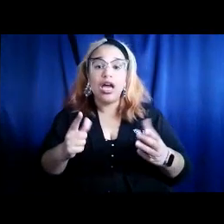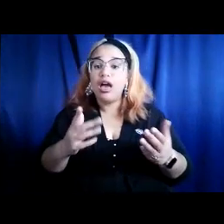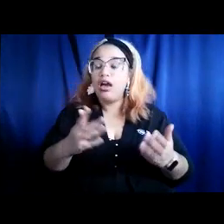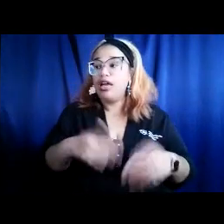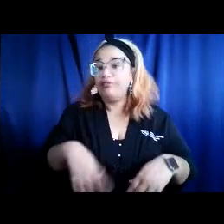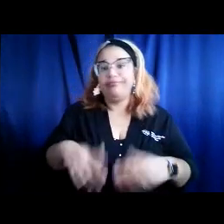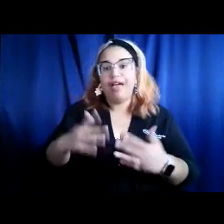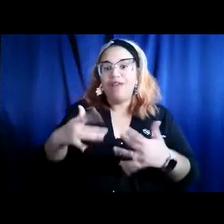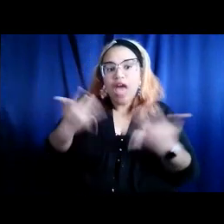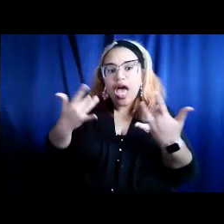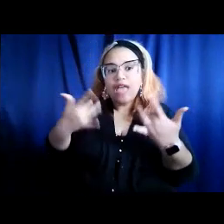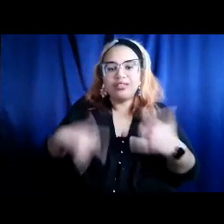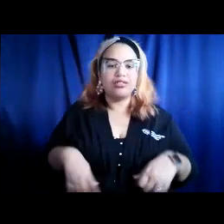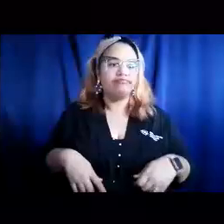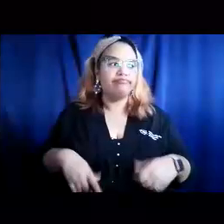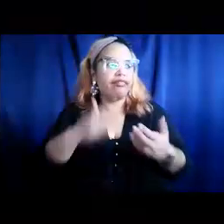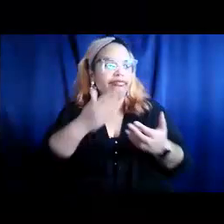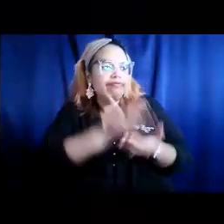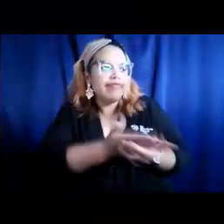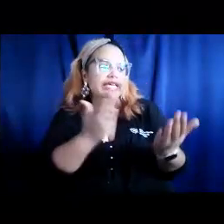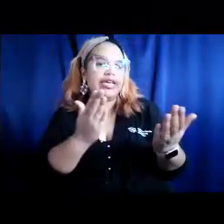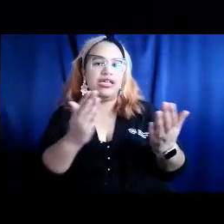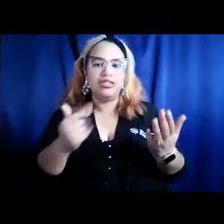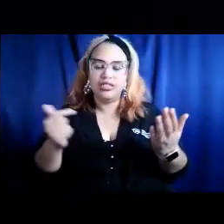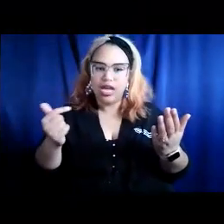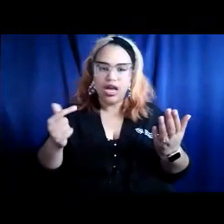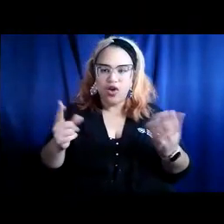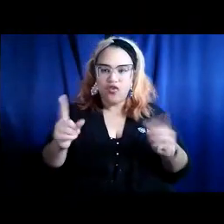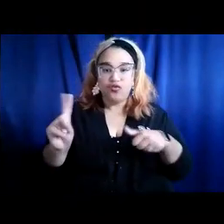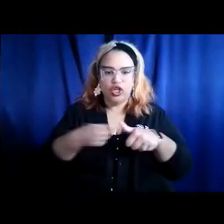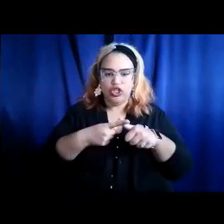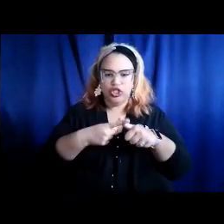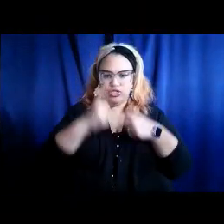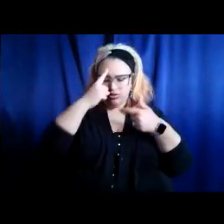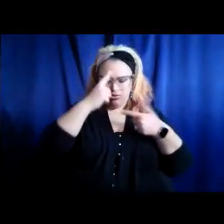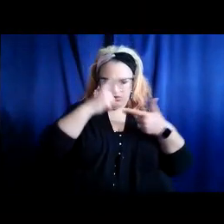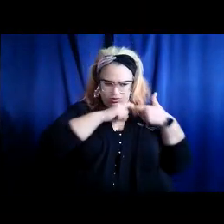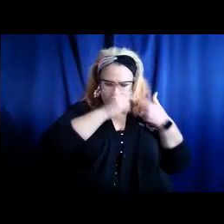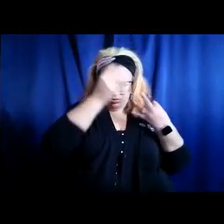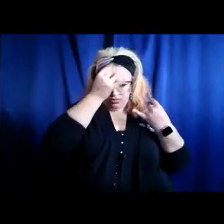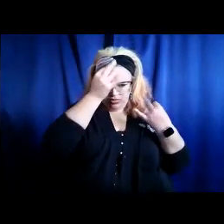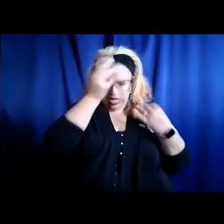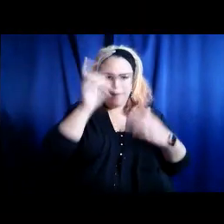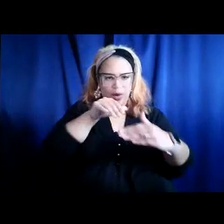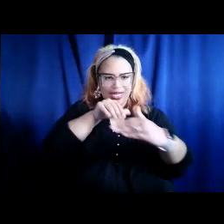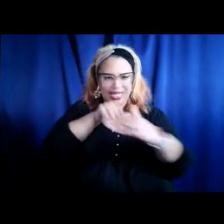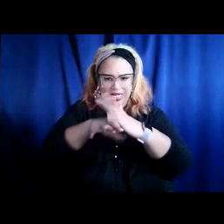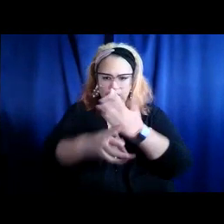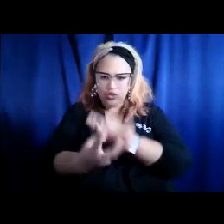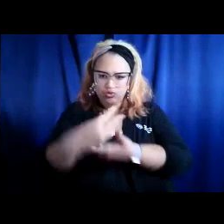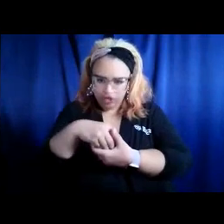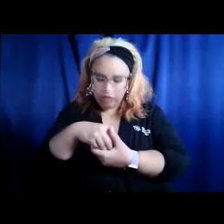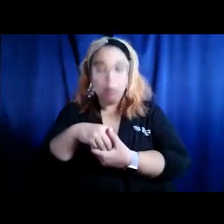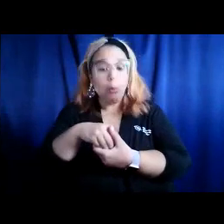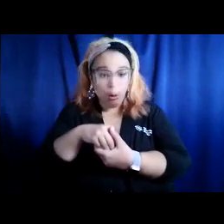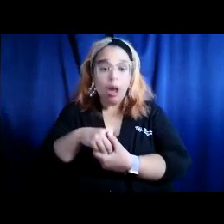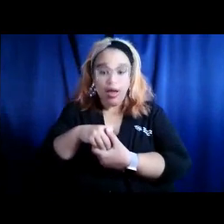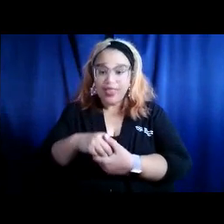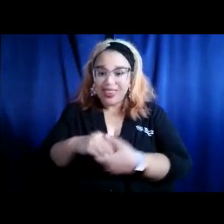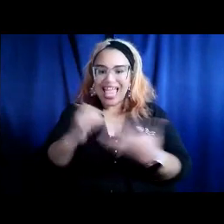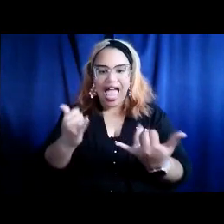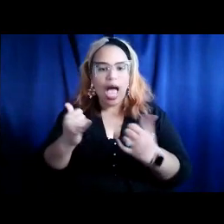more customers. Now, according to the Employer Assistance and Resource Network on Disability, or EARN, Americans